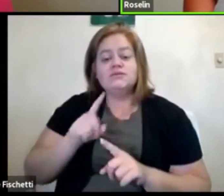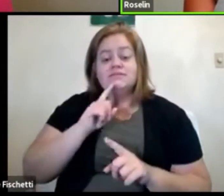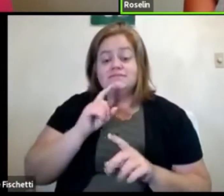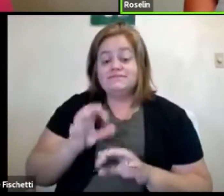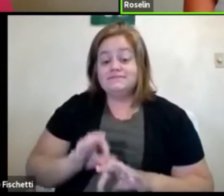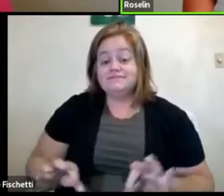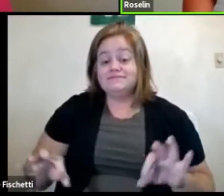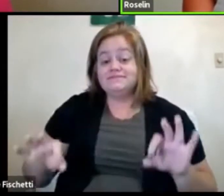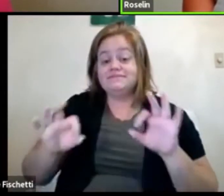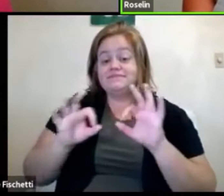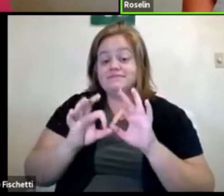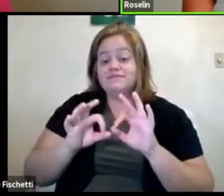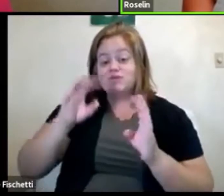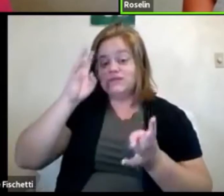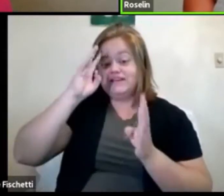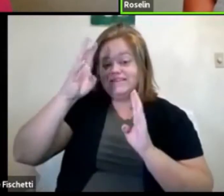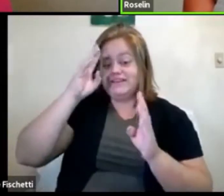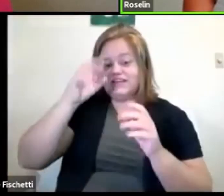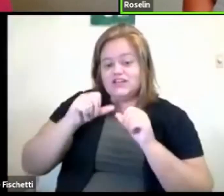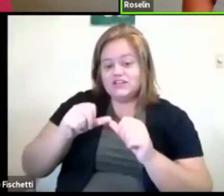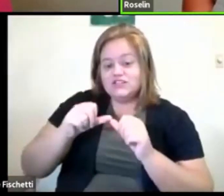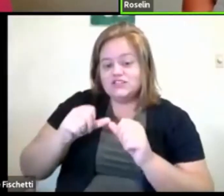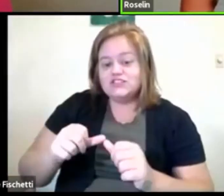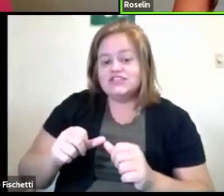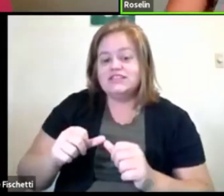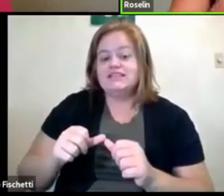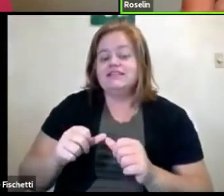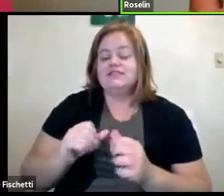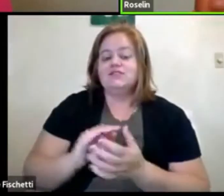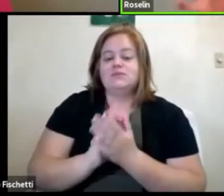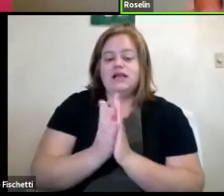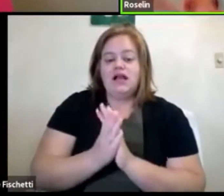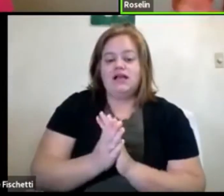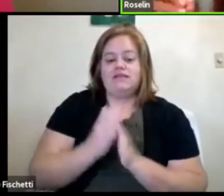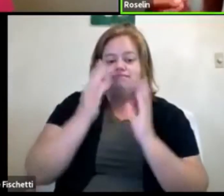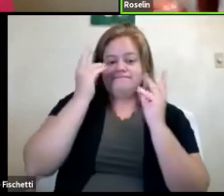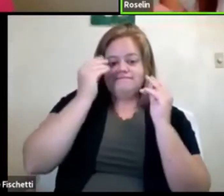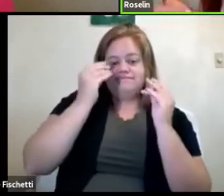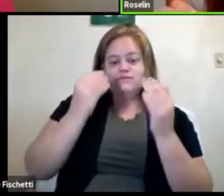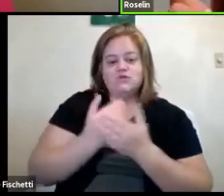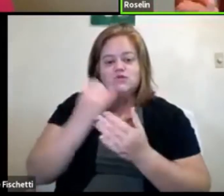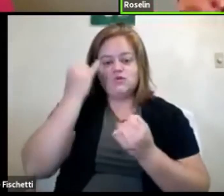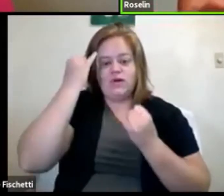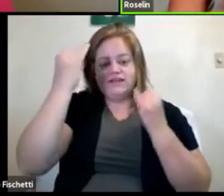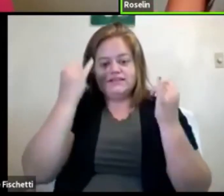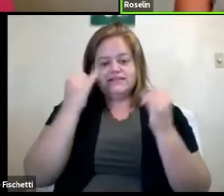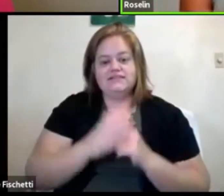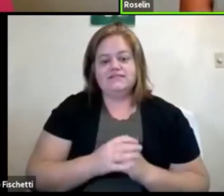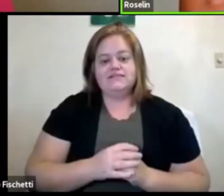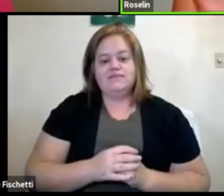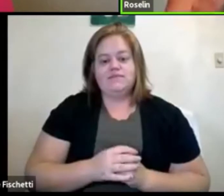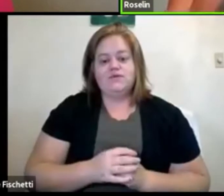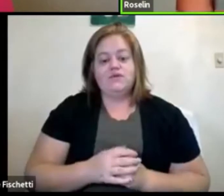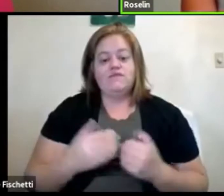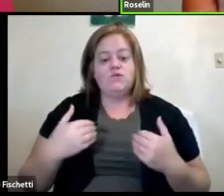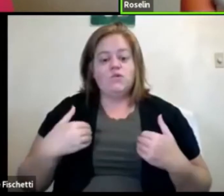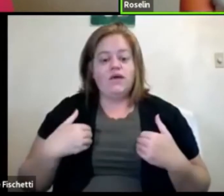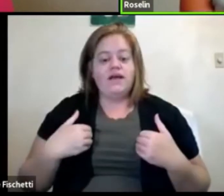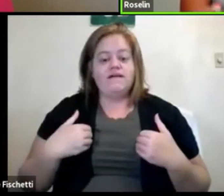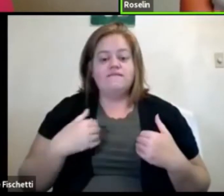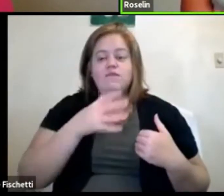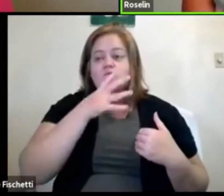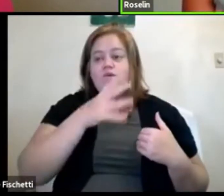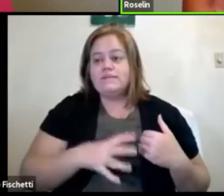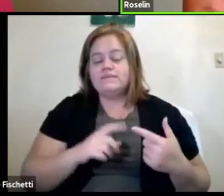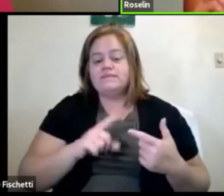for innovation and creativity. So if you have representation of women, like different